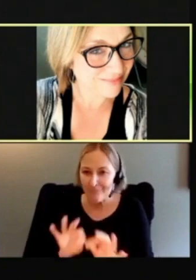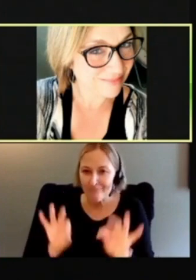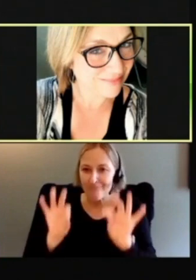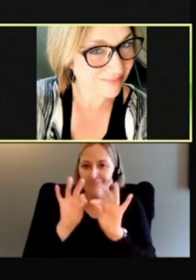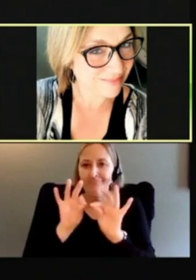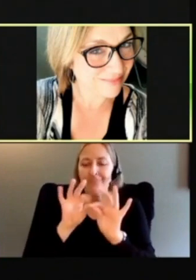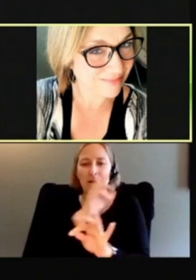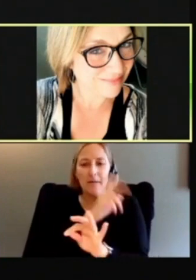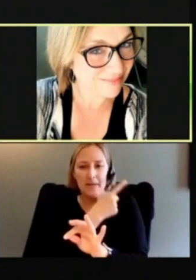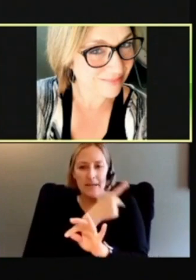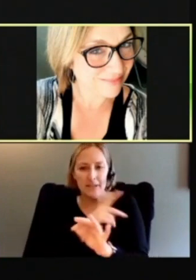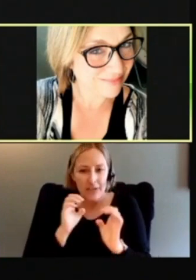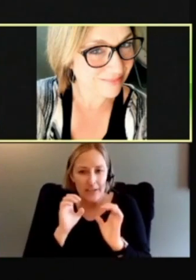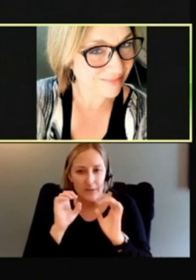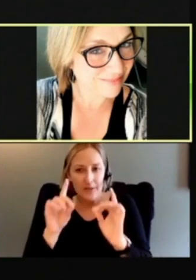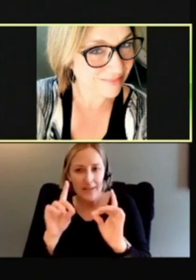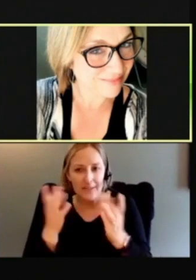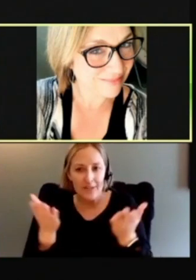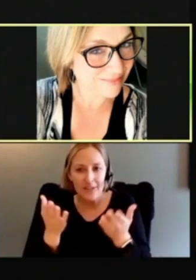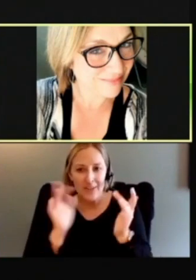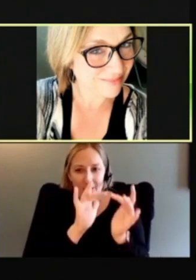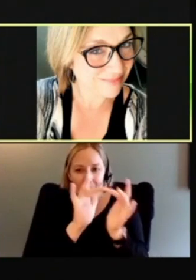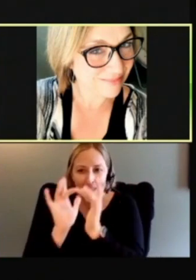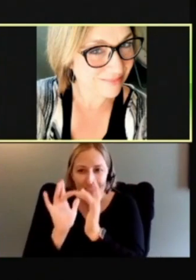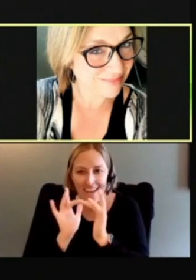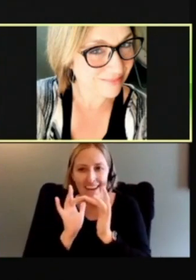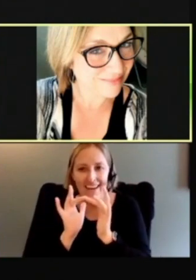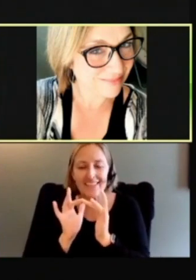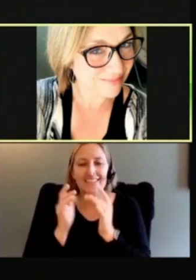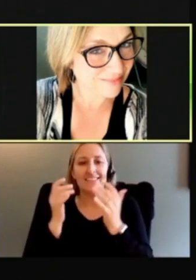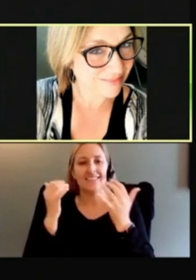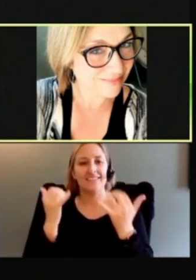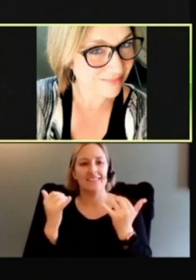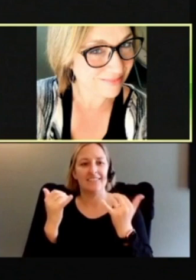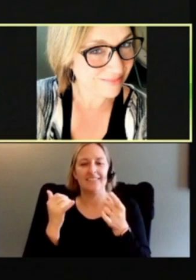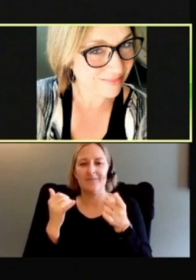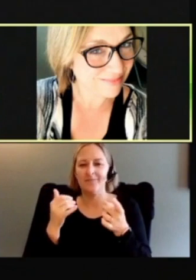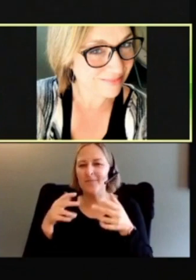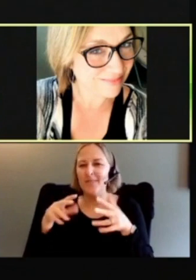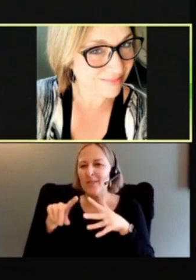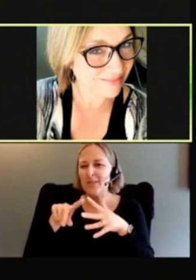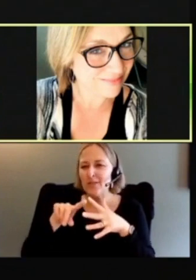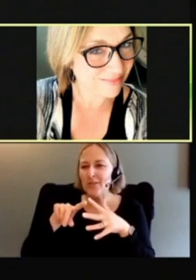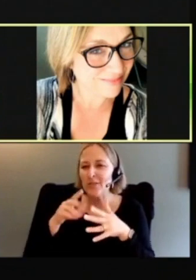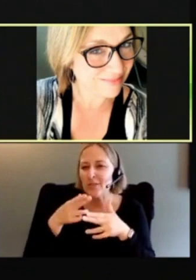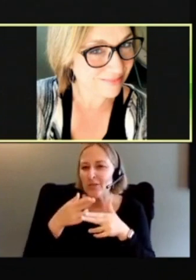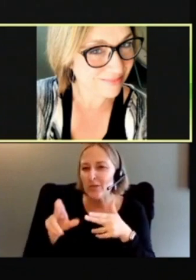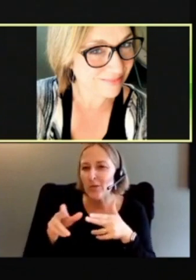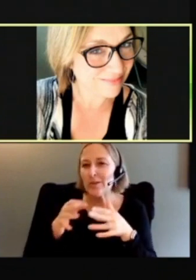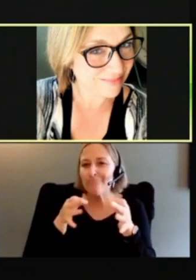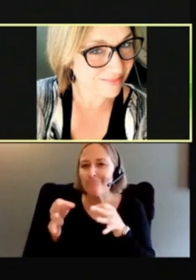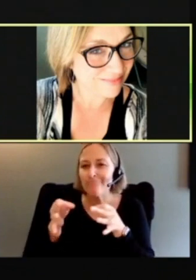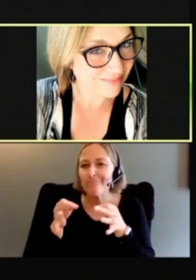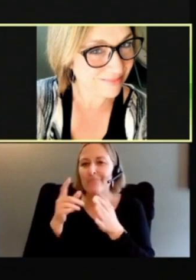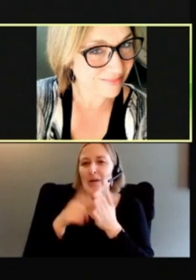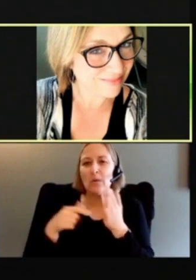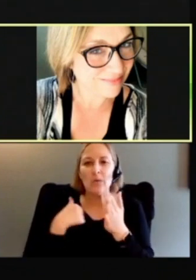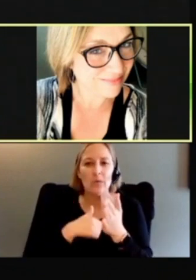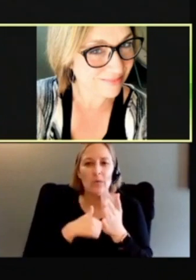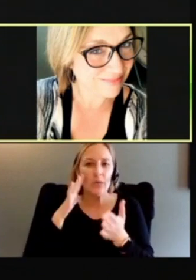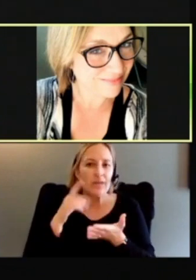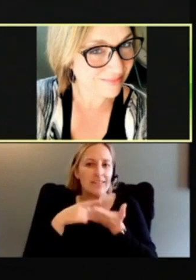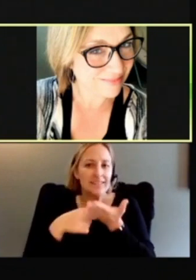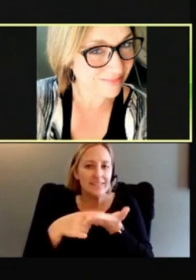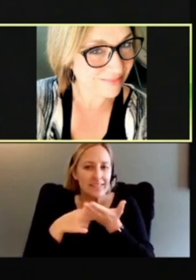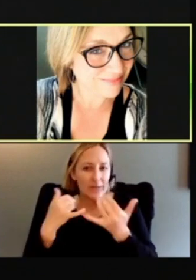education online. So here's a snippet of what we'll be covering today. And to be honest, I'm